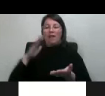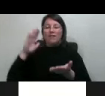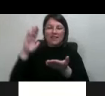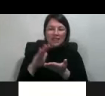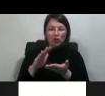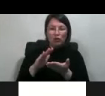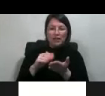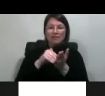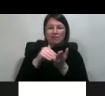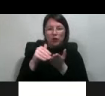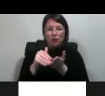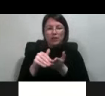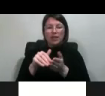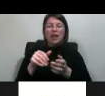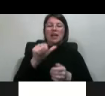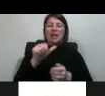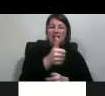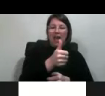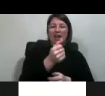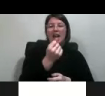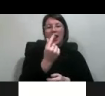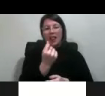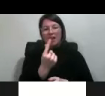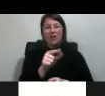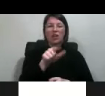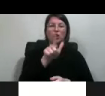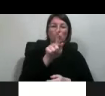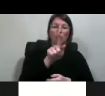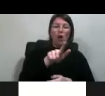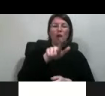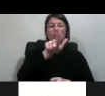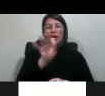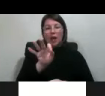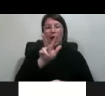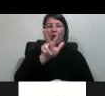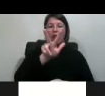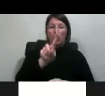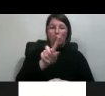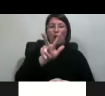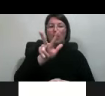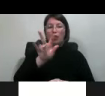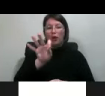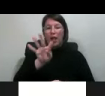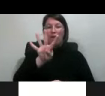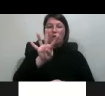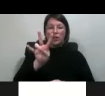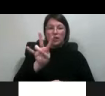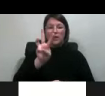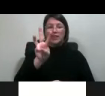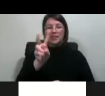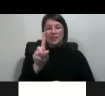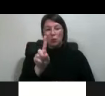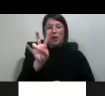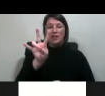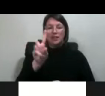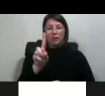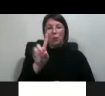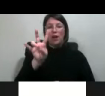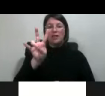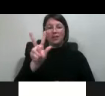here. It's the 10, 11, 21, 29, 31, 39, 47, 61, 71,